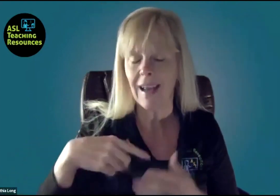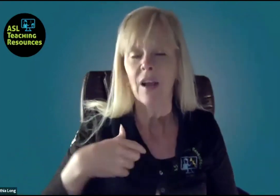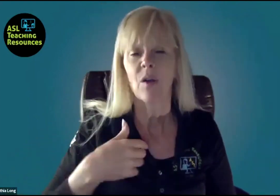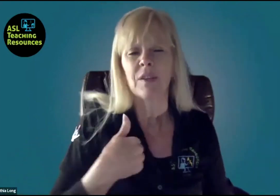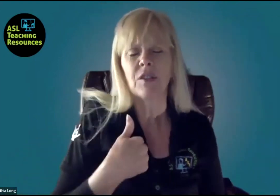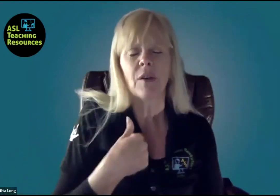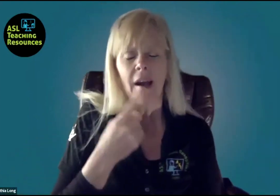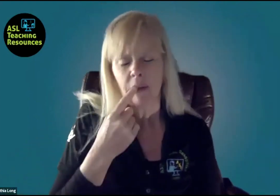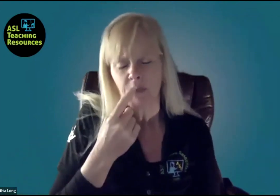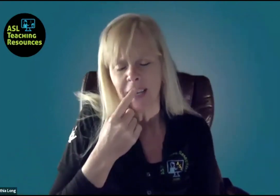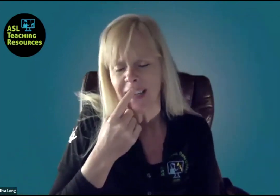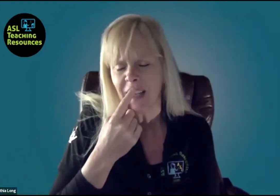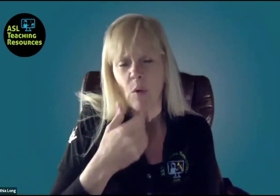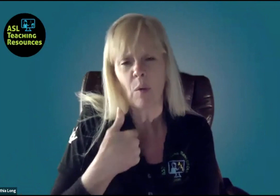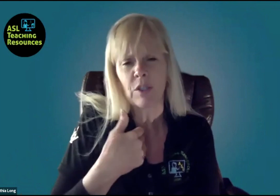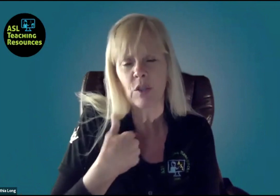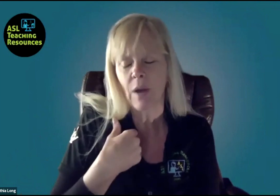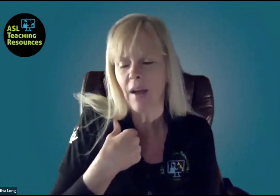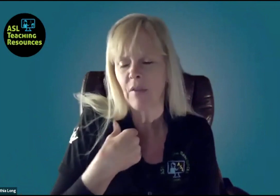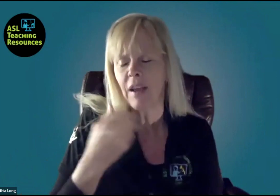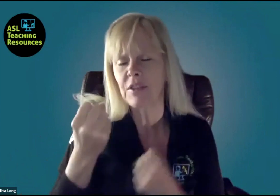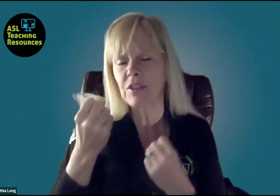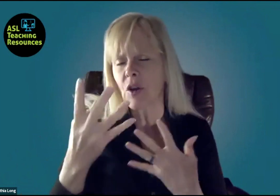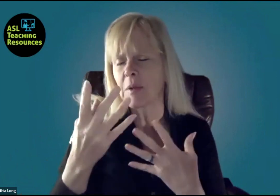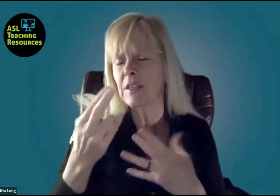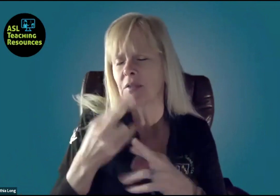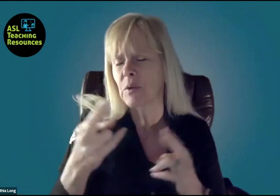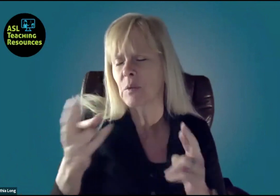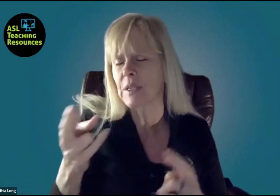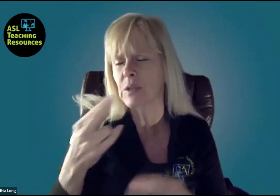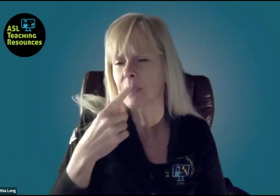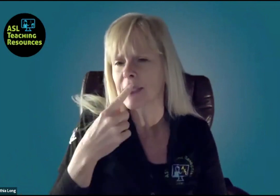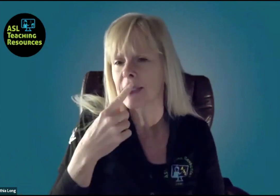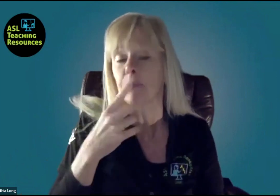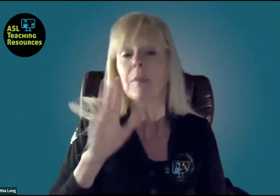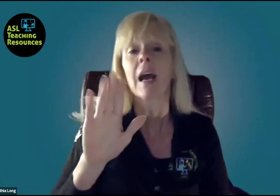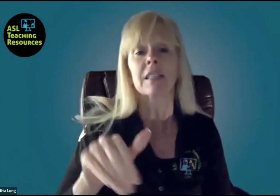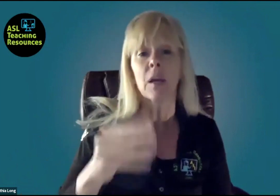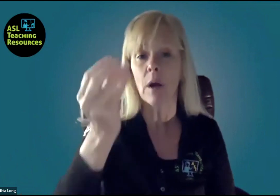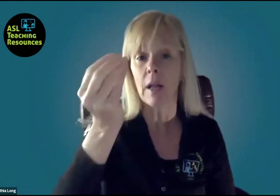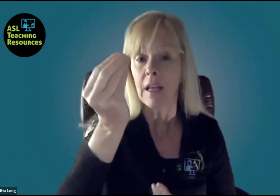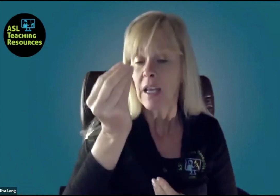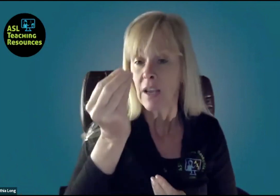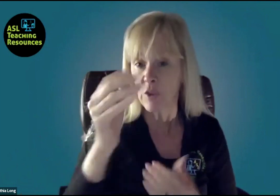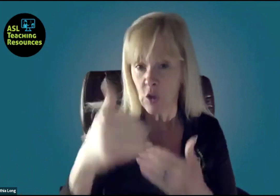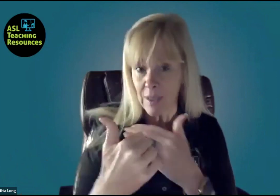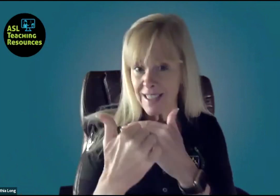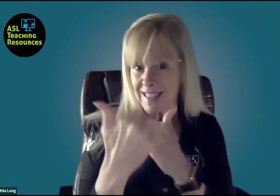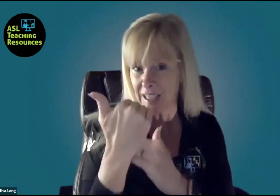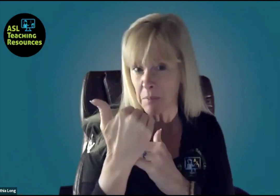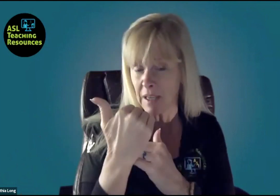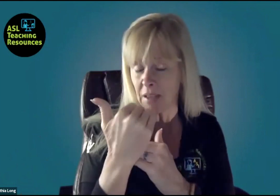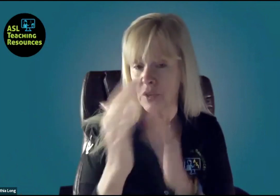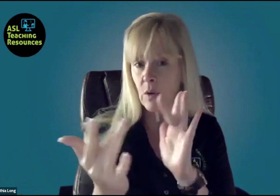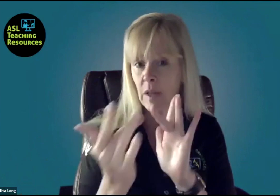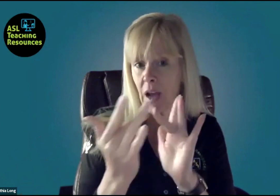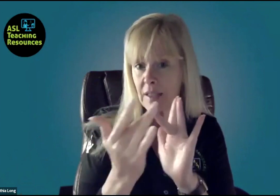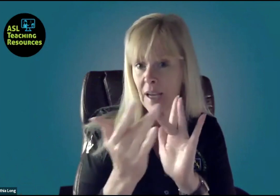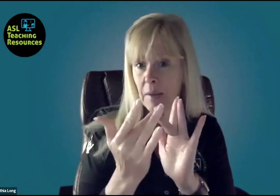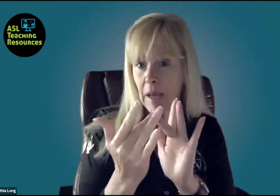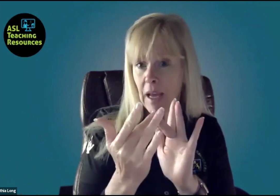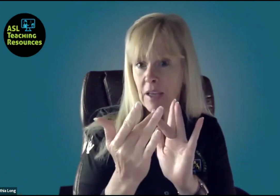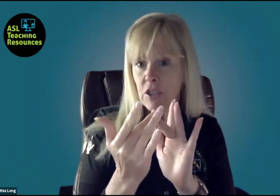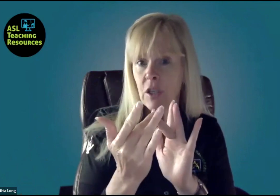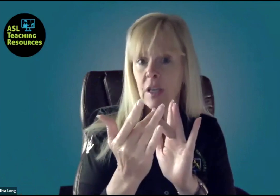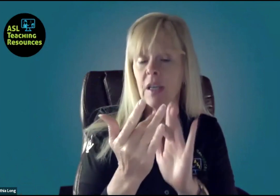read. We do have, I'm trying to think what we do have. We have so many different resources. I tell you what, if you can send me on the